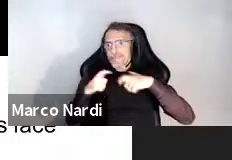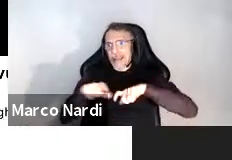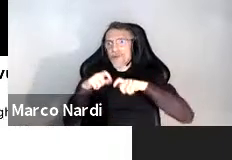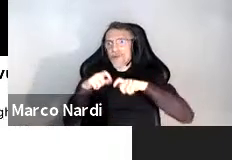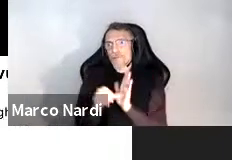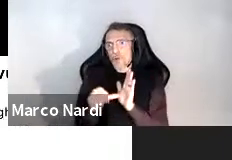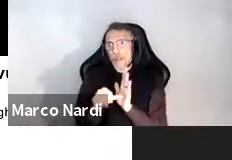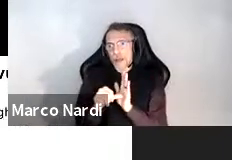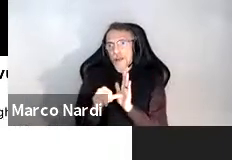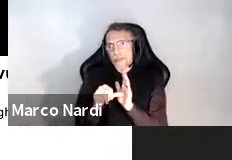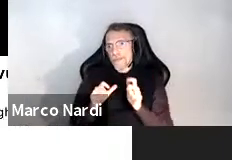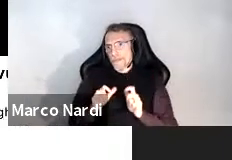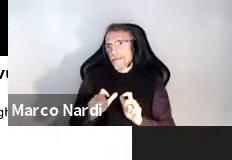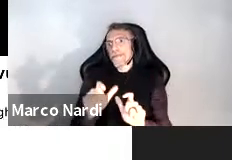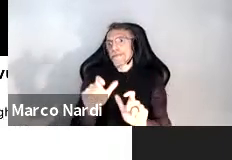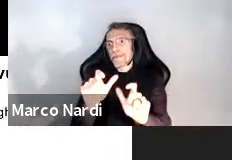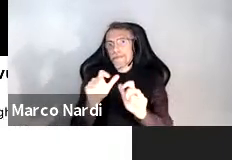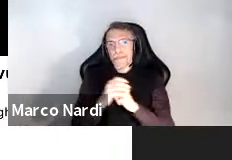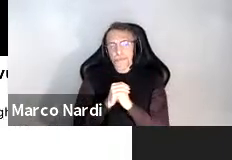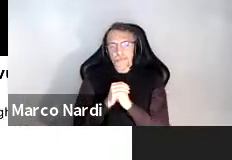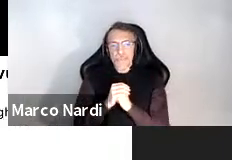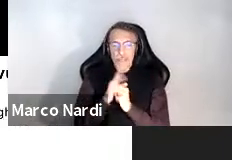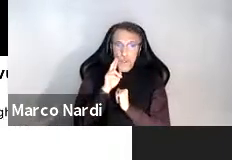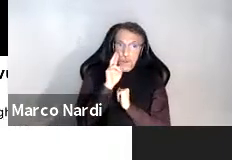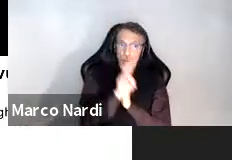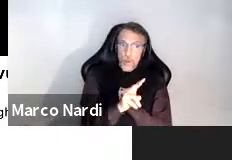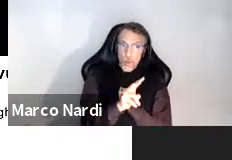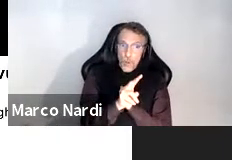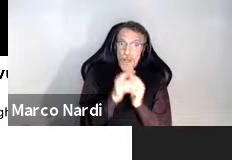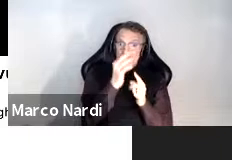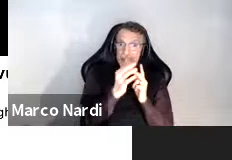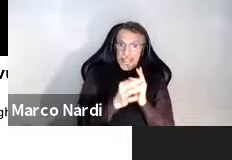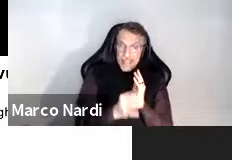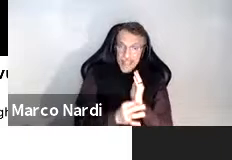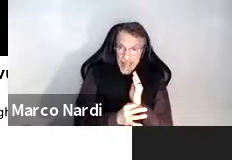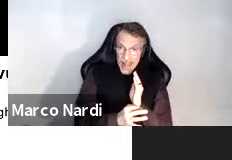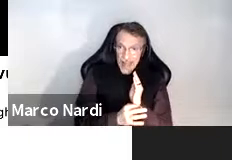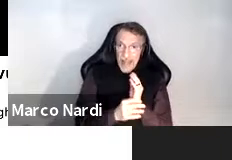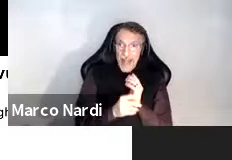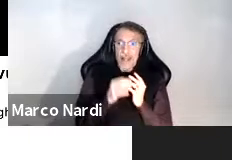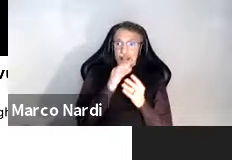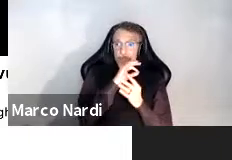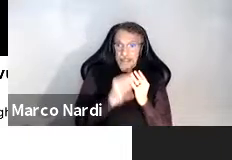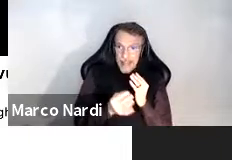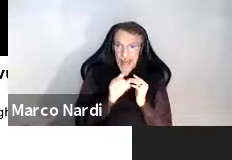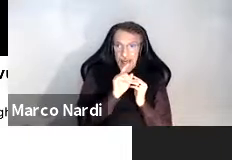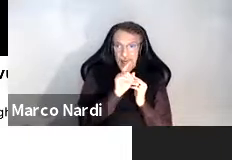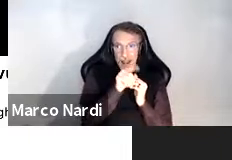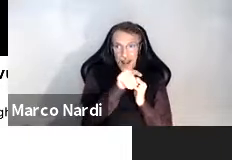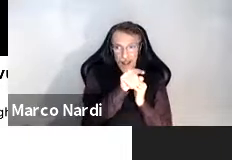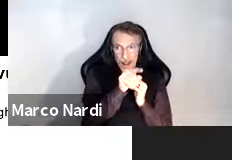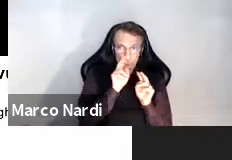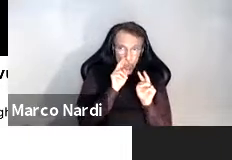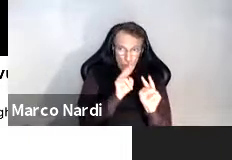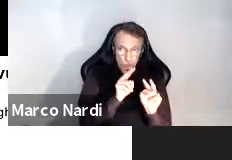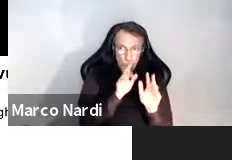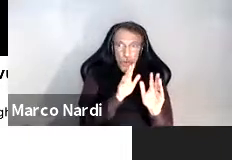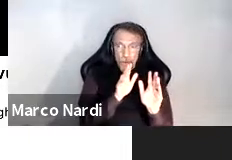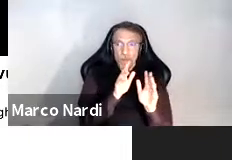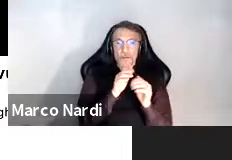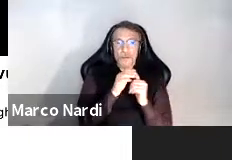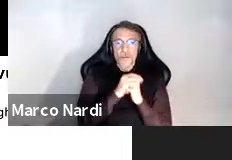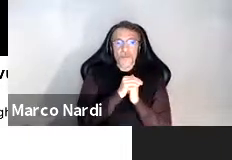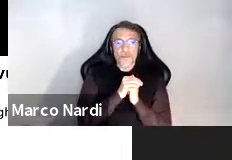going forward. And if you look at it in details, in a much detailed way, when you want to compare